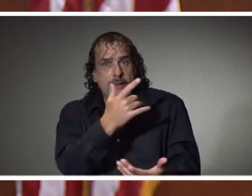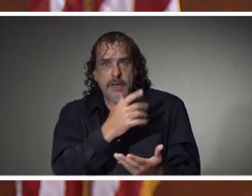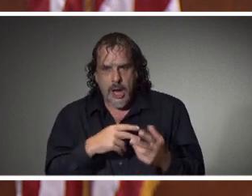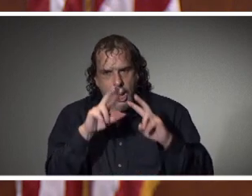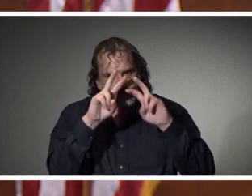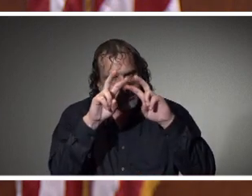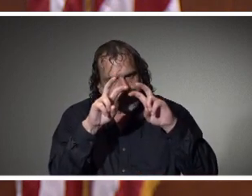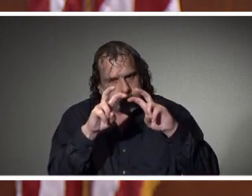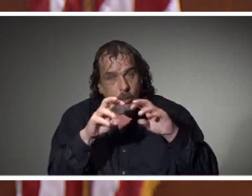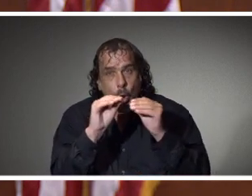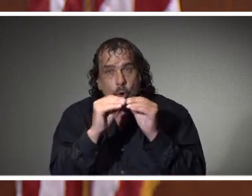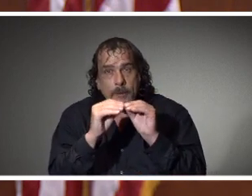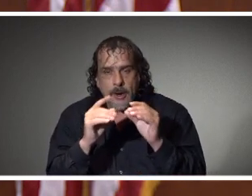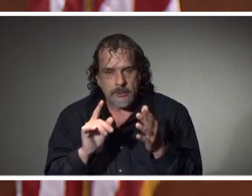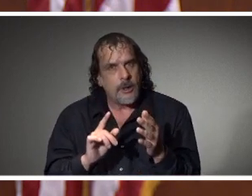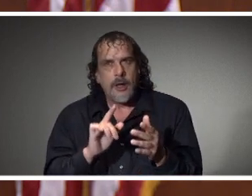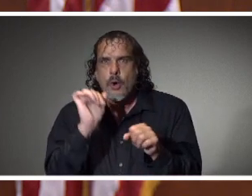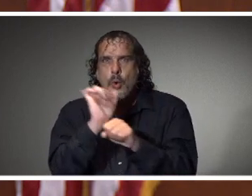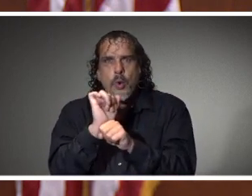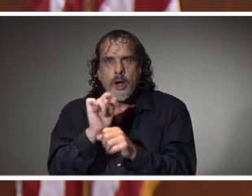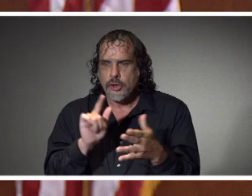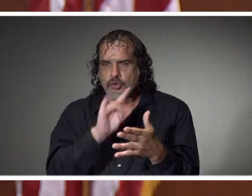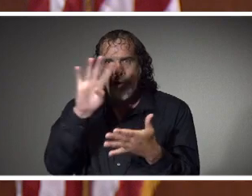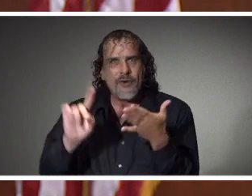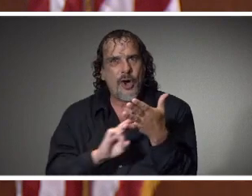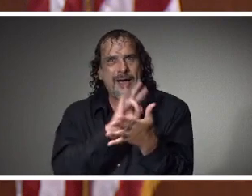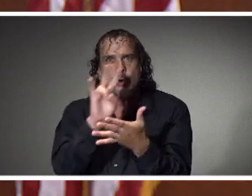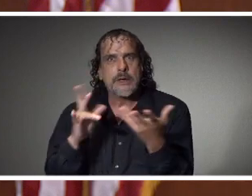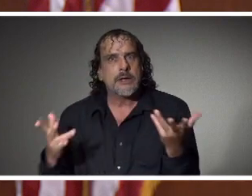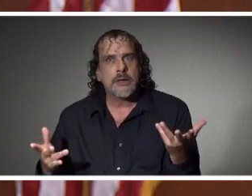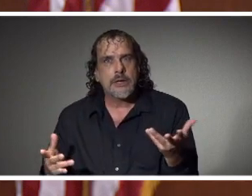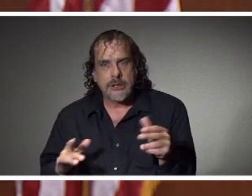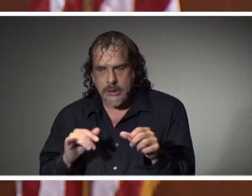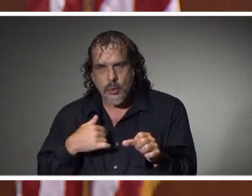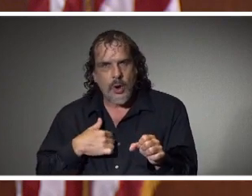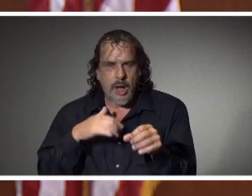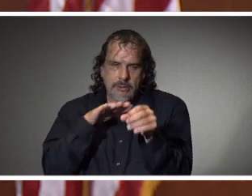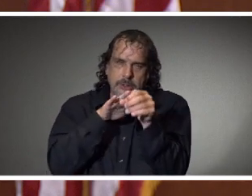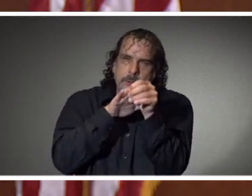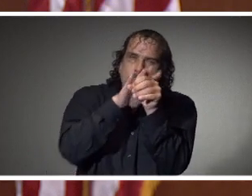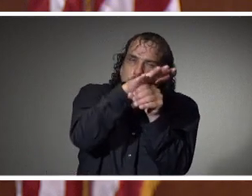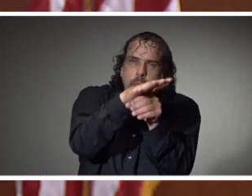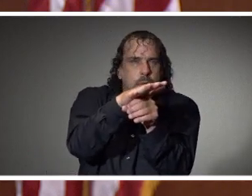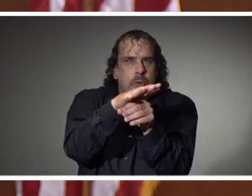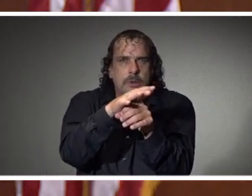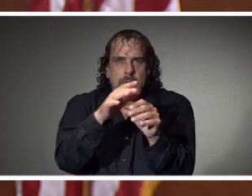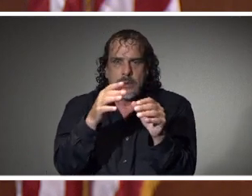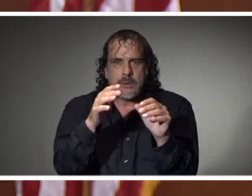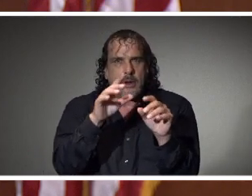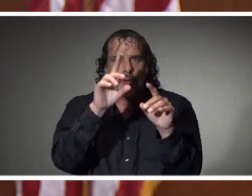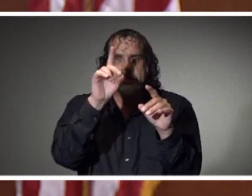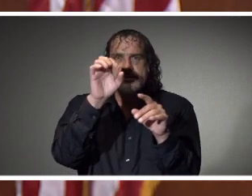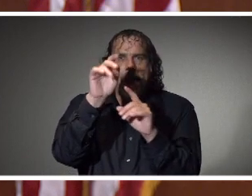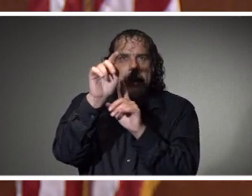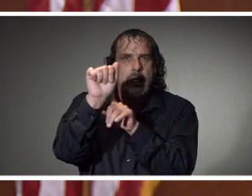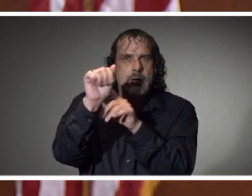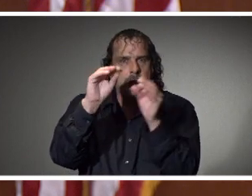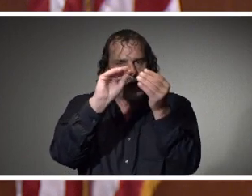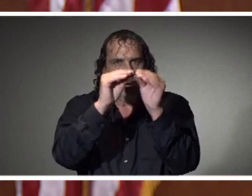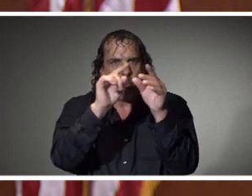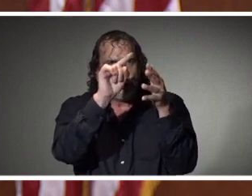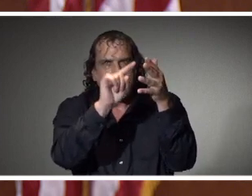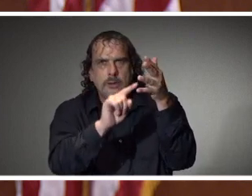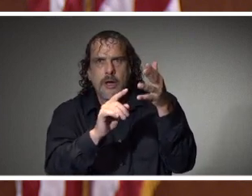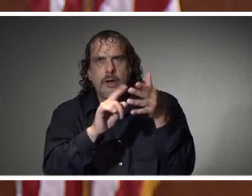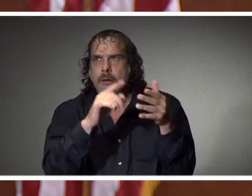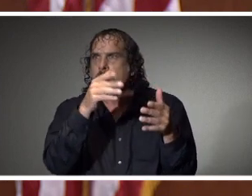crunchers are working around the clock. We have as sufficient and as good data as anyone